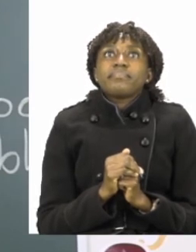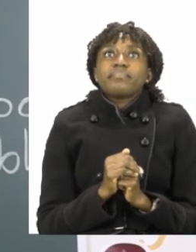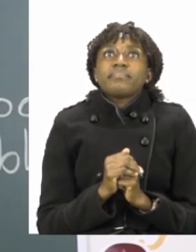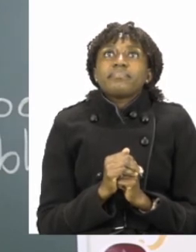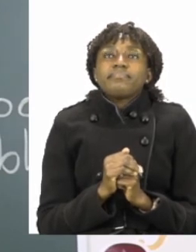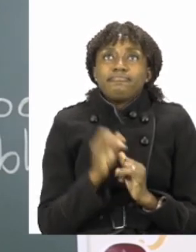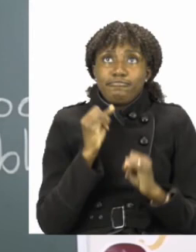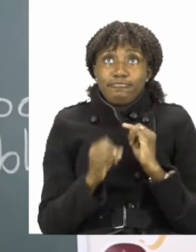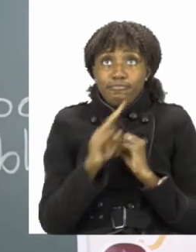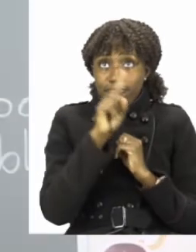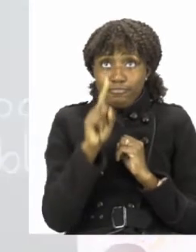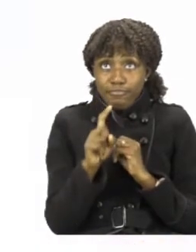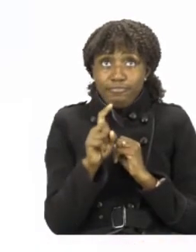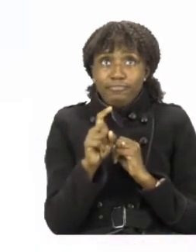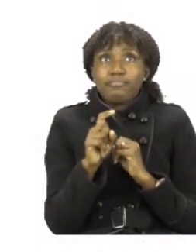questions say